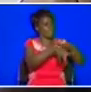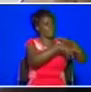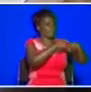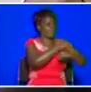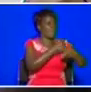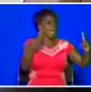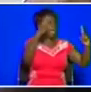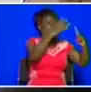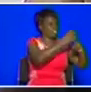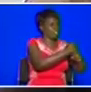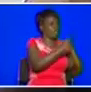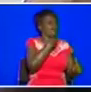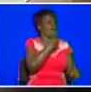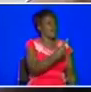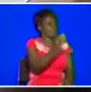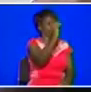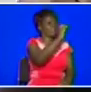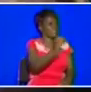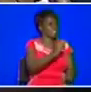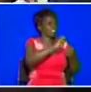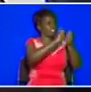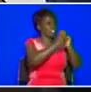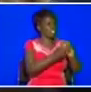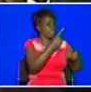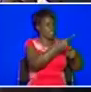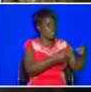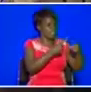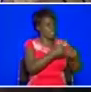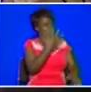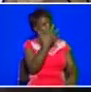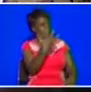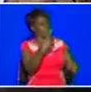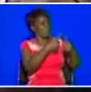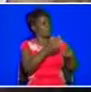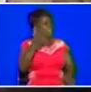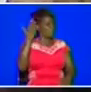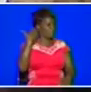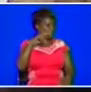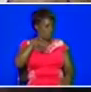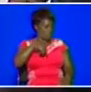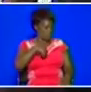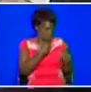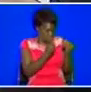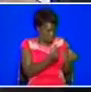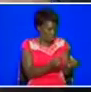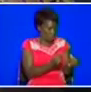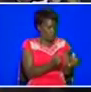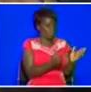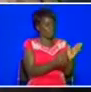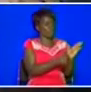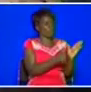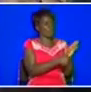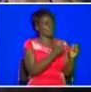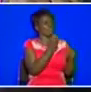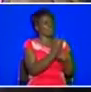to achieve 100% transition uh-huh. in 5 years. But initially, we arrest attrition okay. in